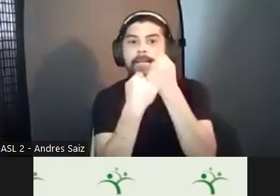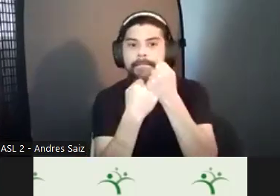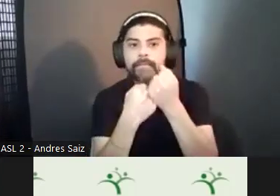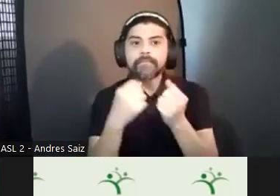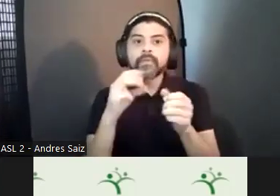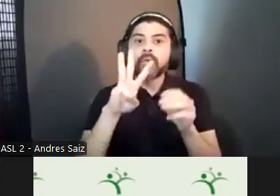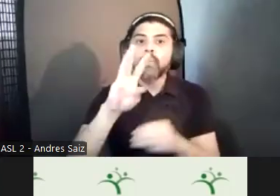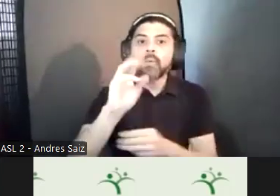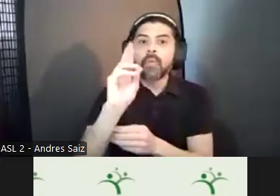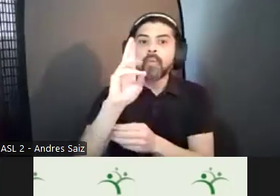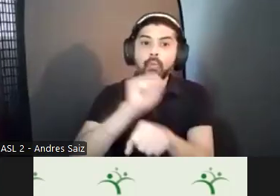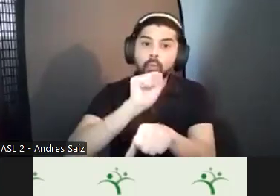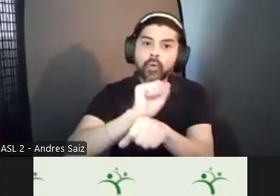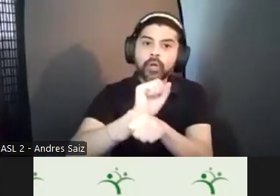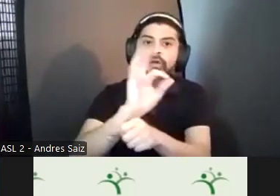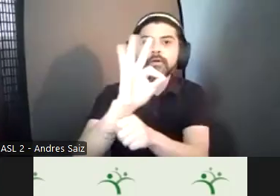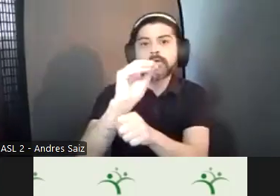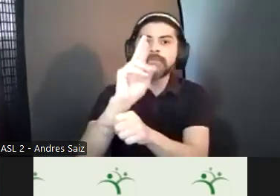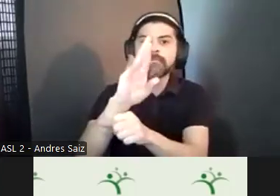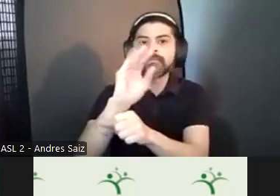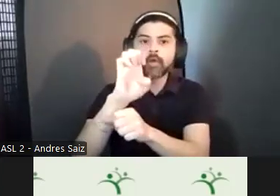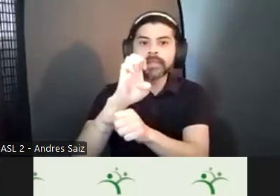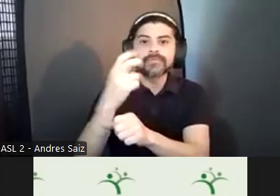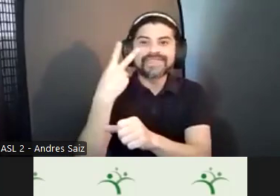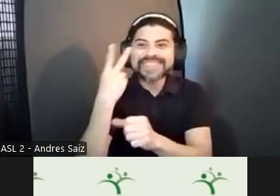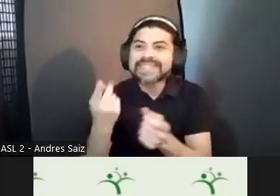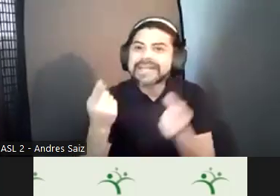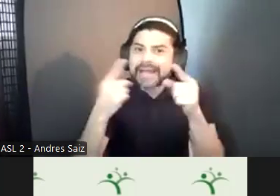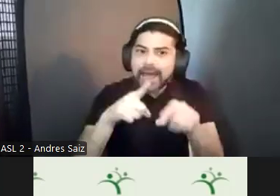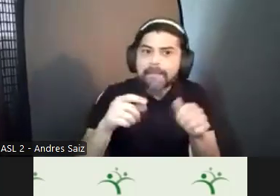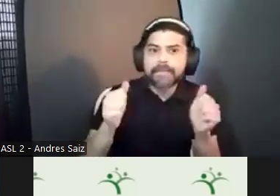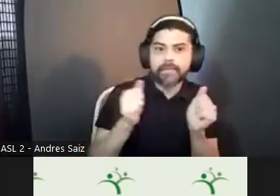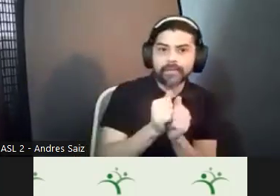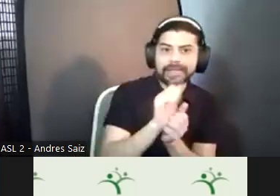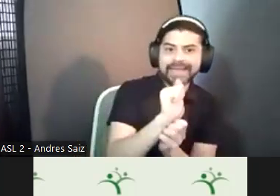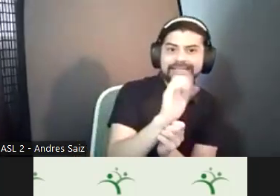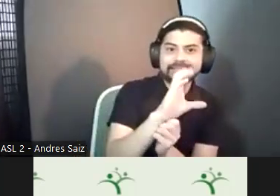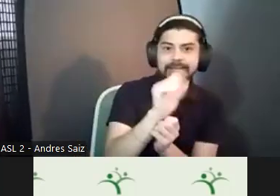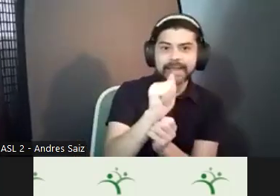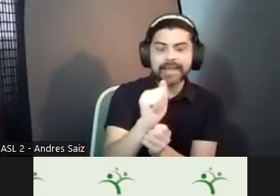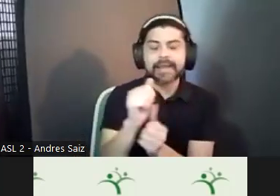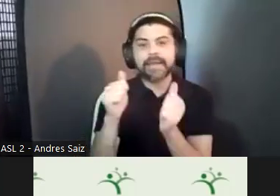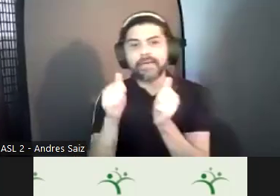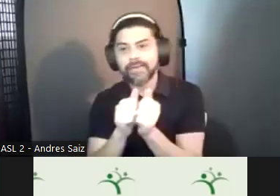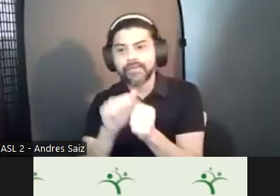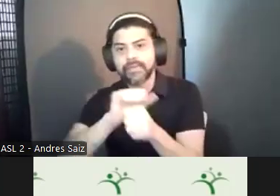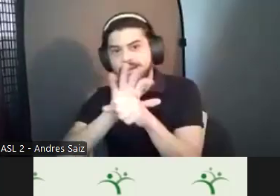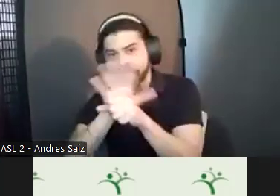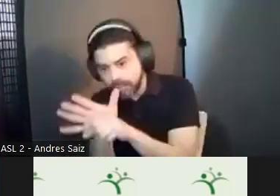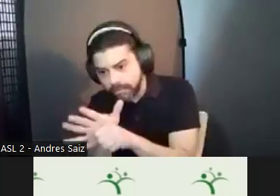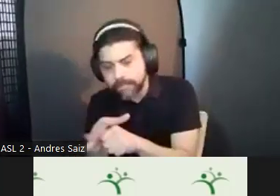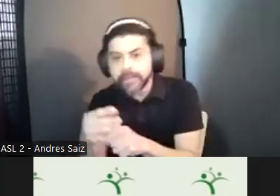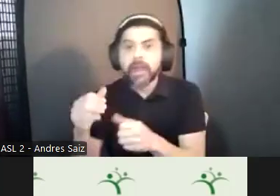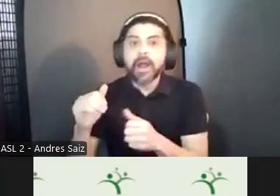workforce come through when it was ACA. We've had our workforce come through with the unwinding of the pandemic. Our eligibility workers, our social workers